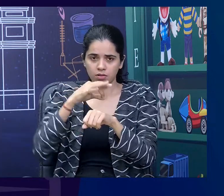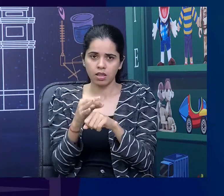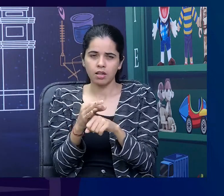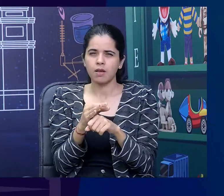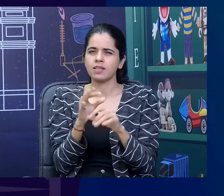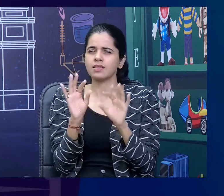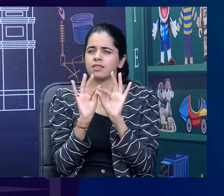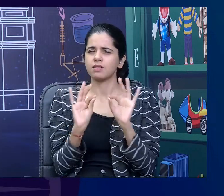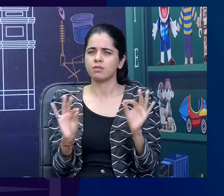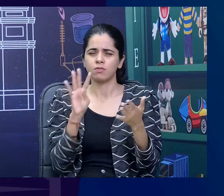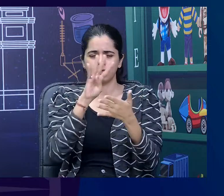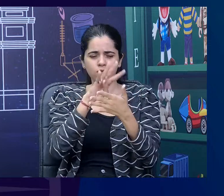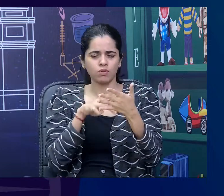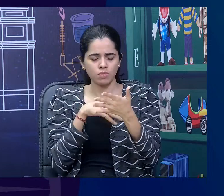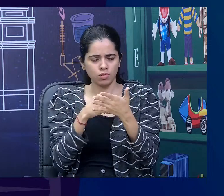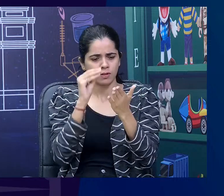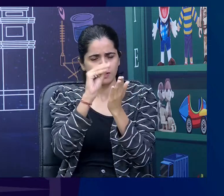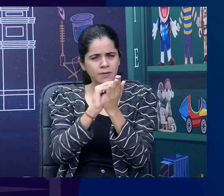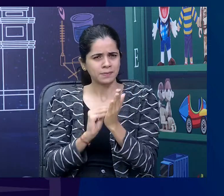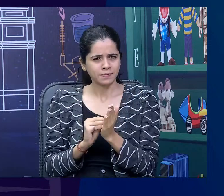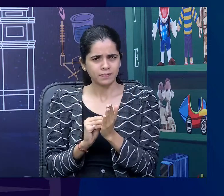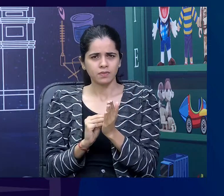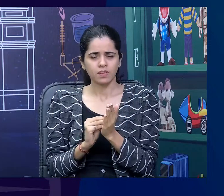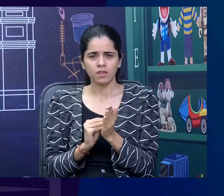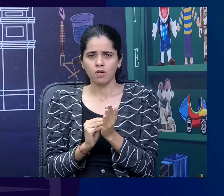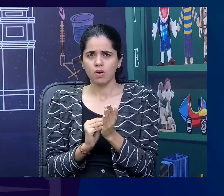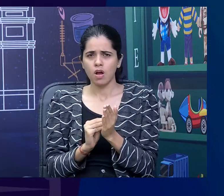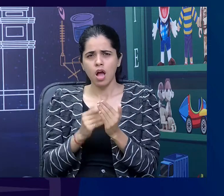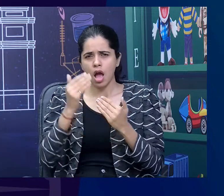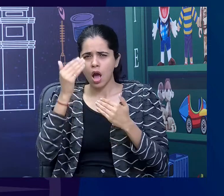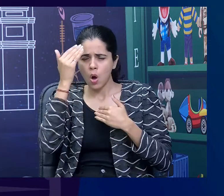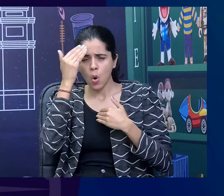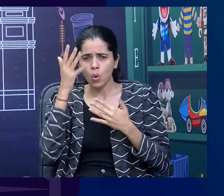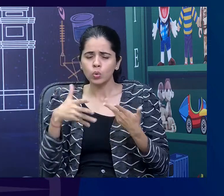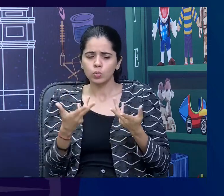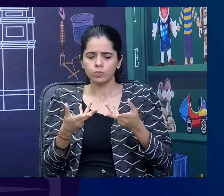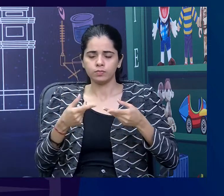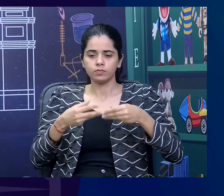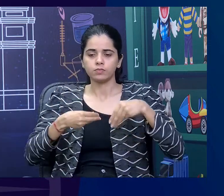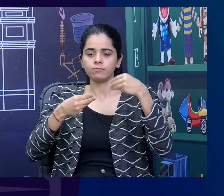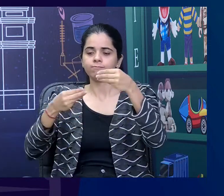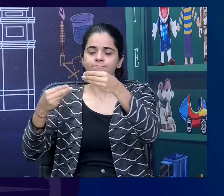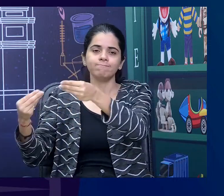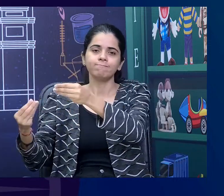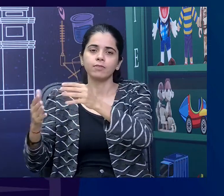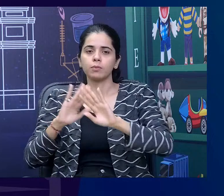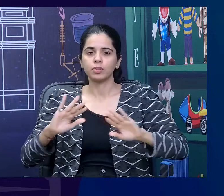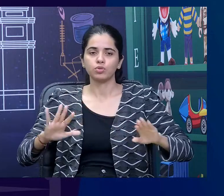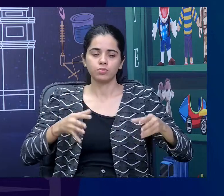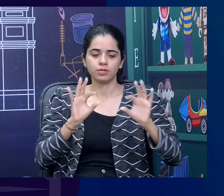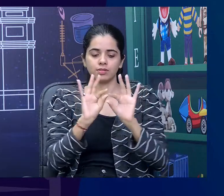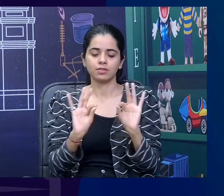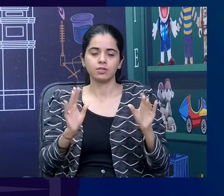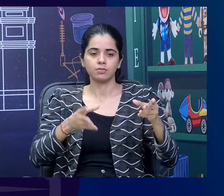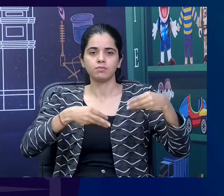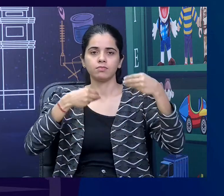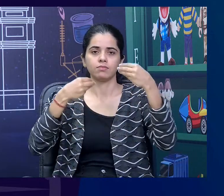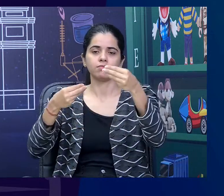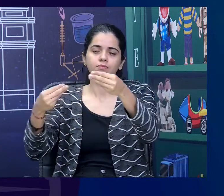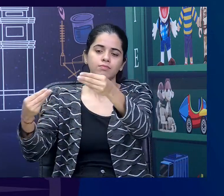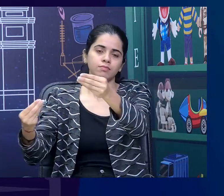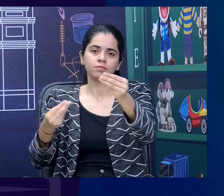worksheet where you try to fill in the worksheet to tell me how much you know about these insects. She gave them a simple worksheet and she ended